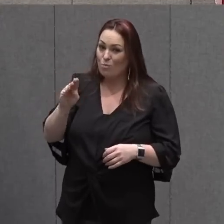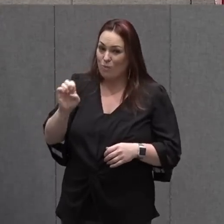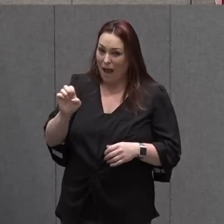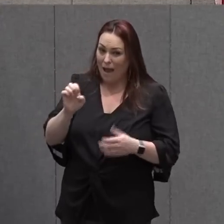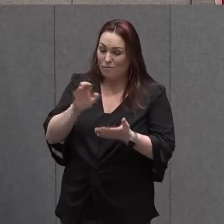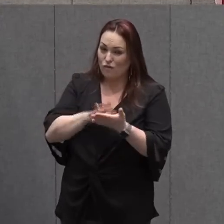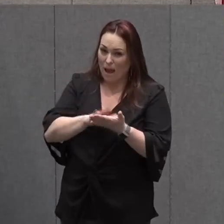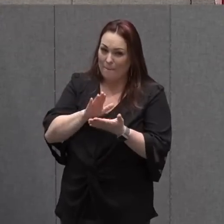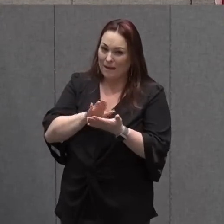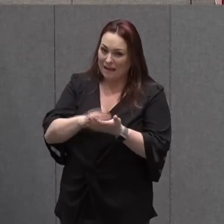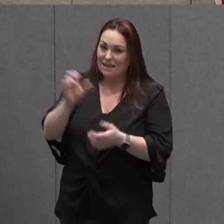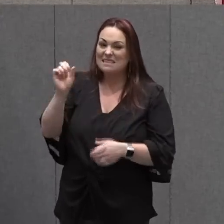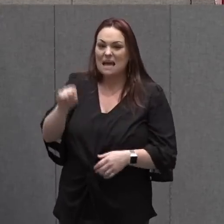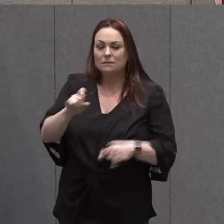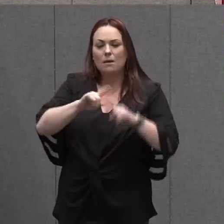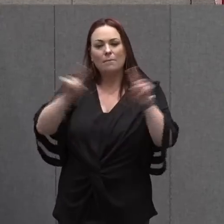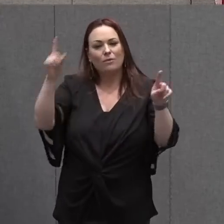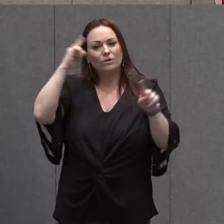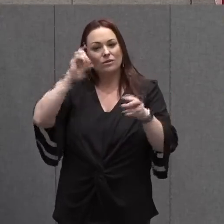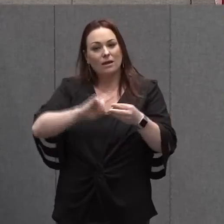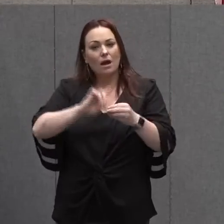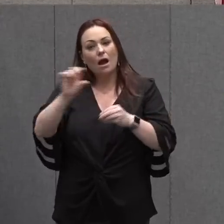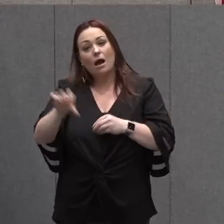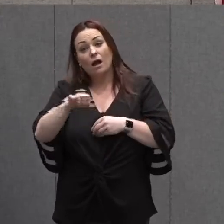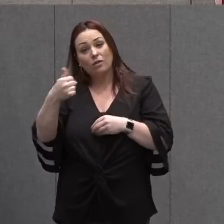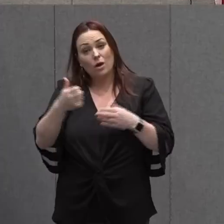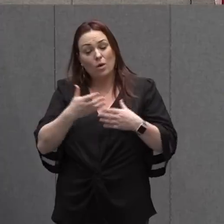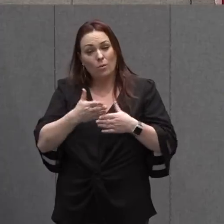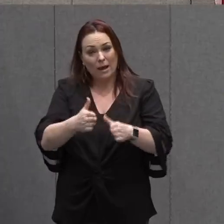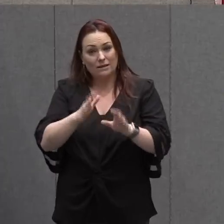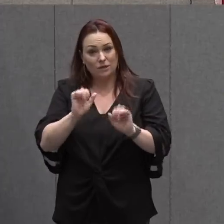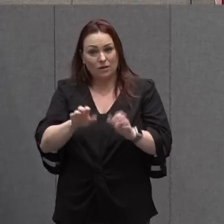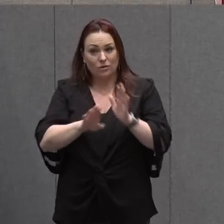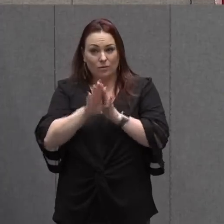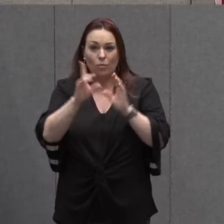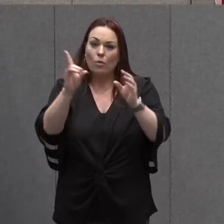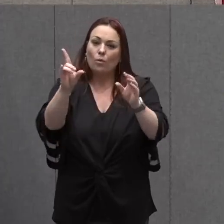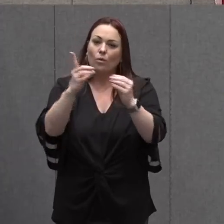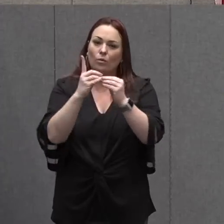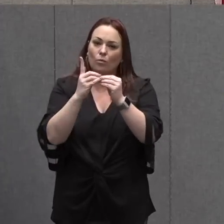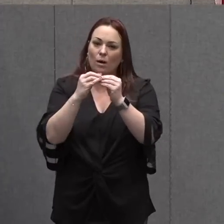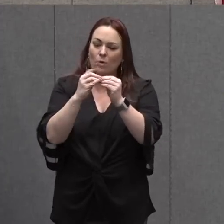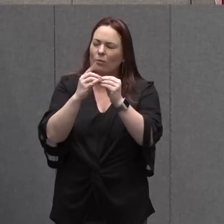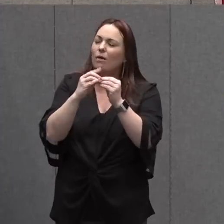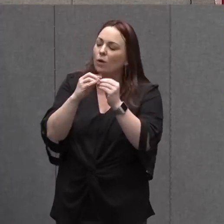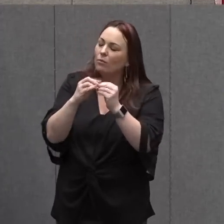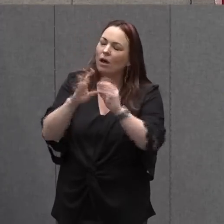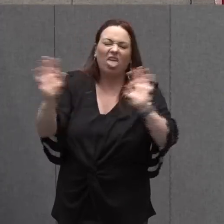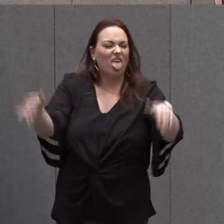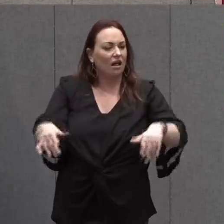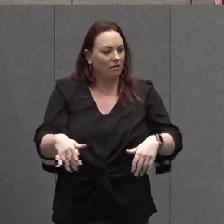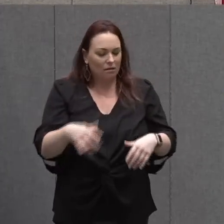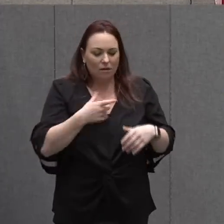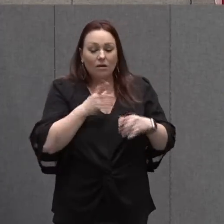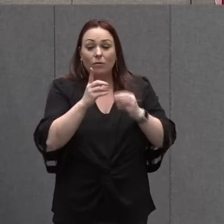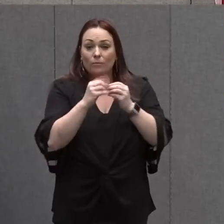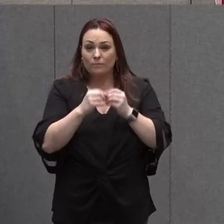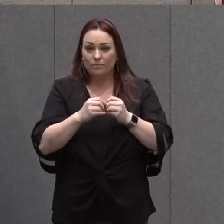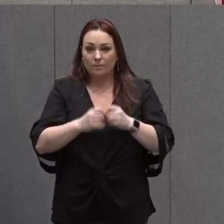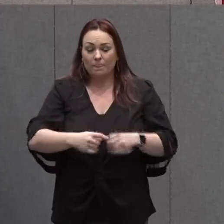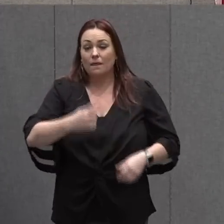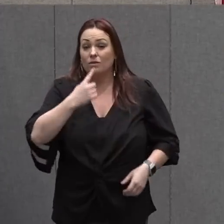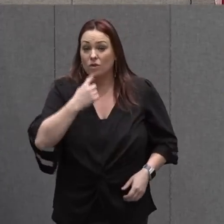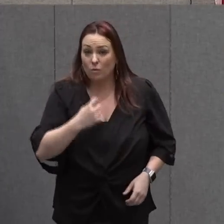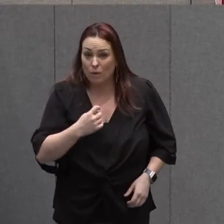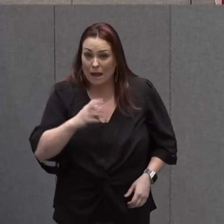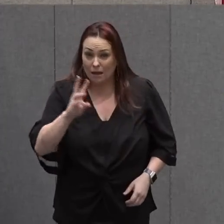I needed you to think about how other ways to put a poem together. Okay, one more. One more. Gosh. The Red Wheelbarrow